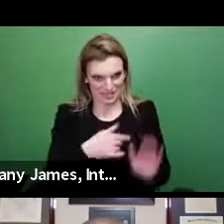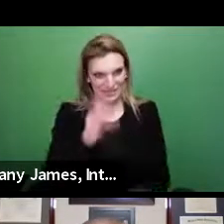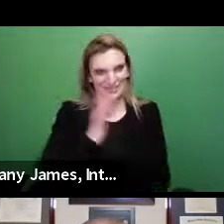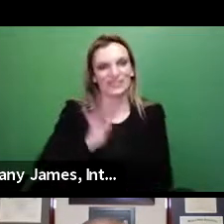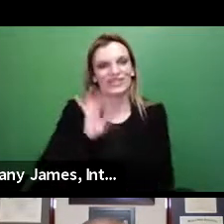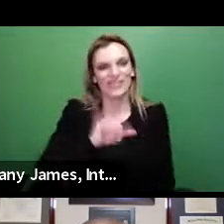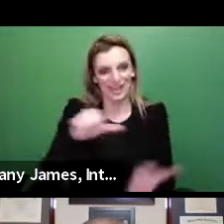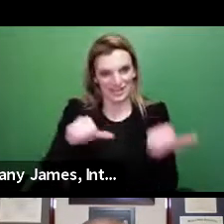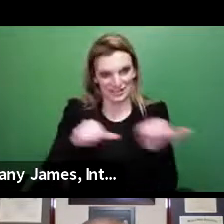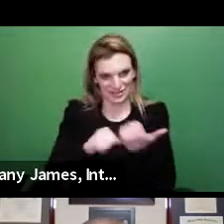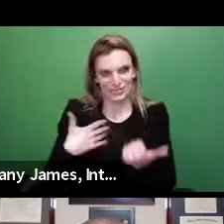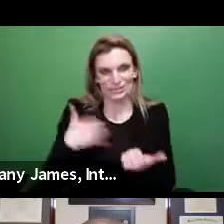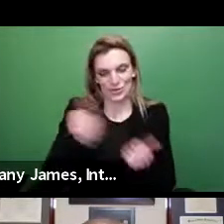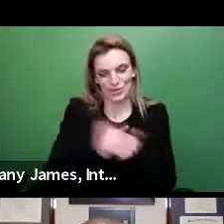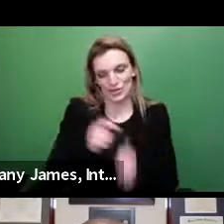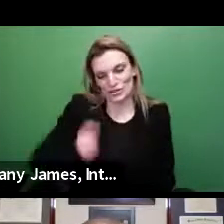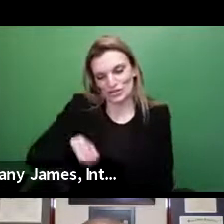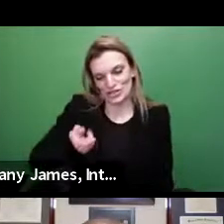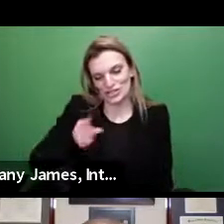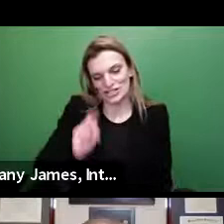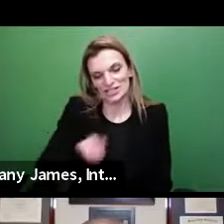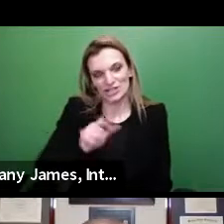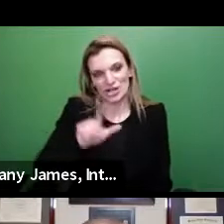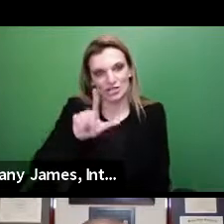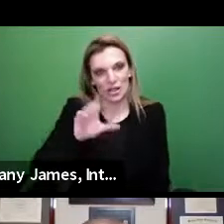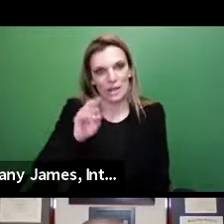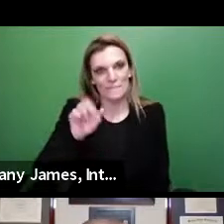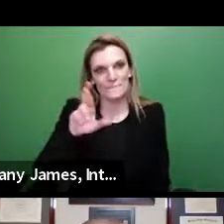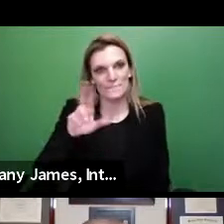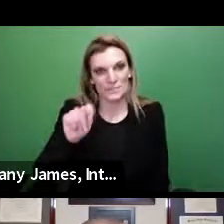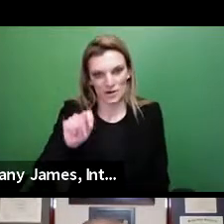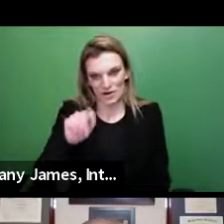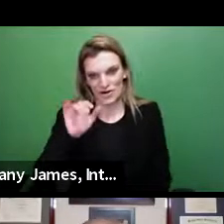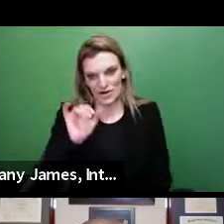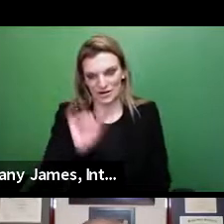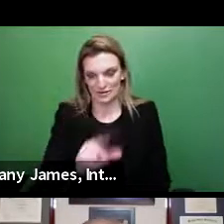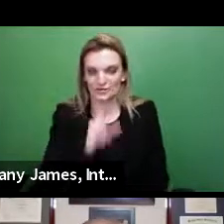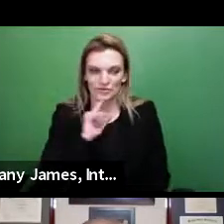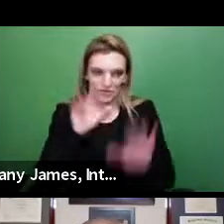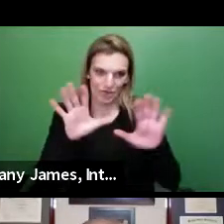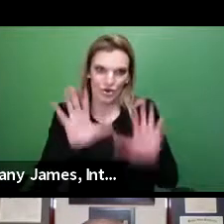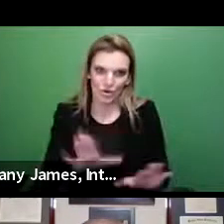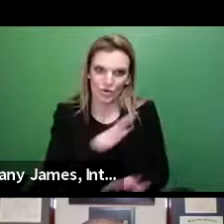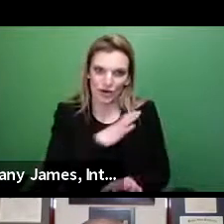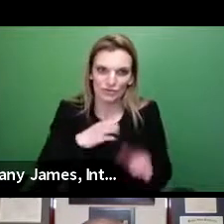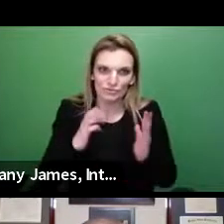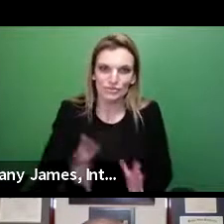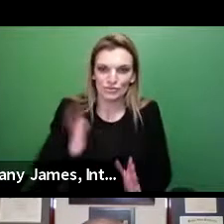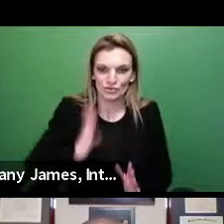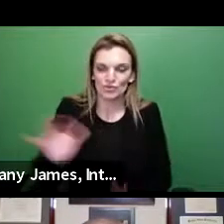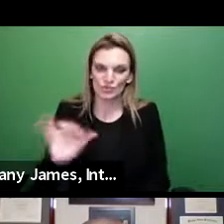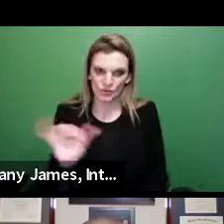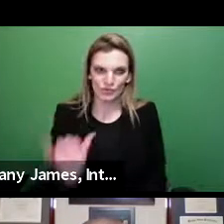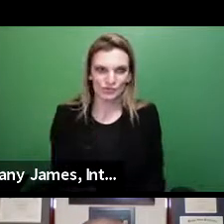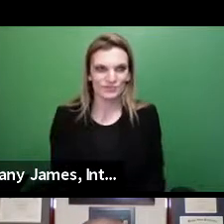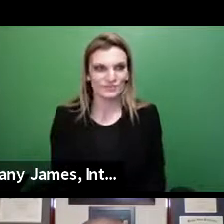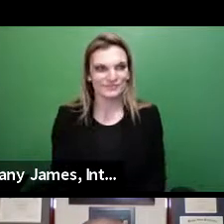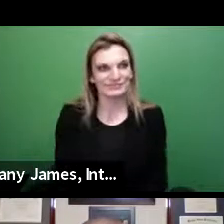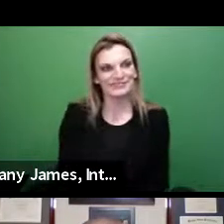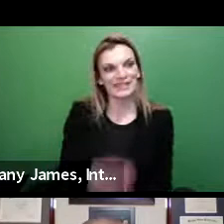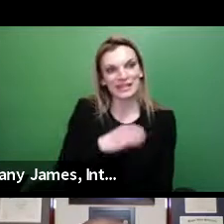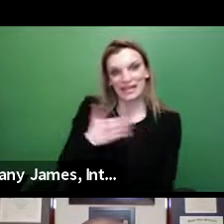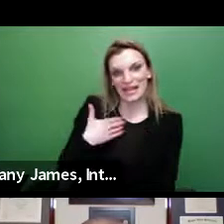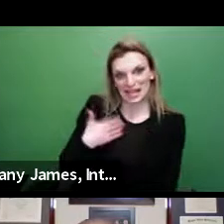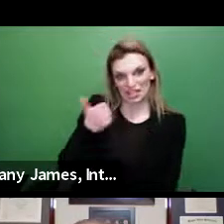Judge Lombard, and he was also a great commissioner as well. Okay. All right. Thank you.